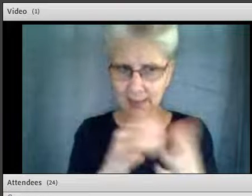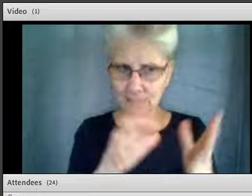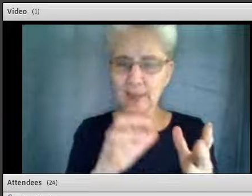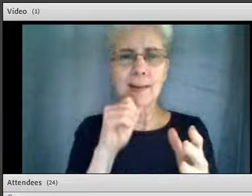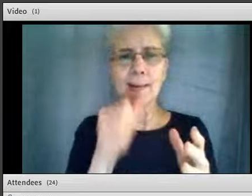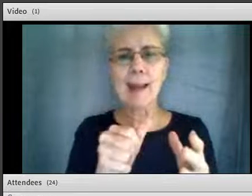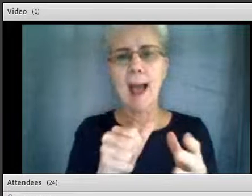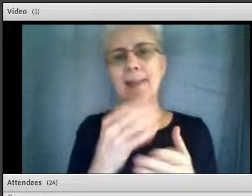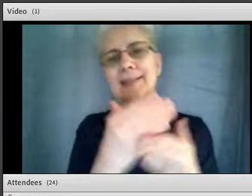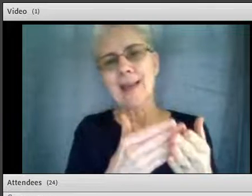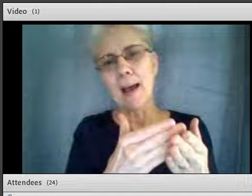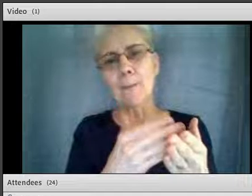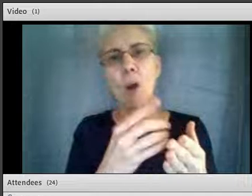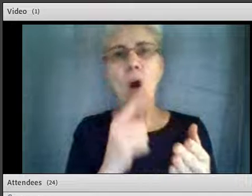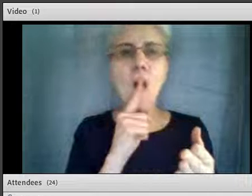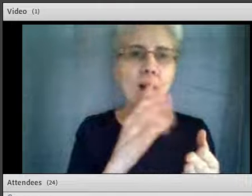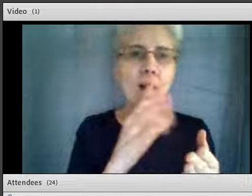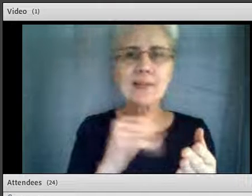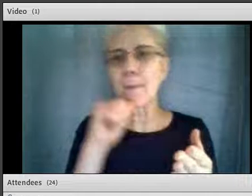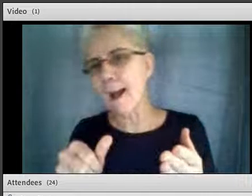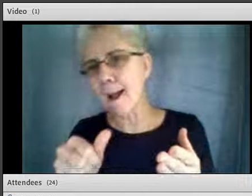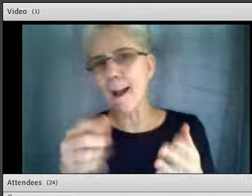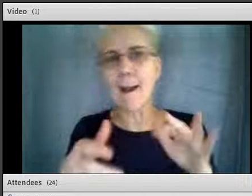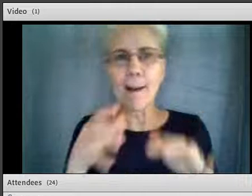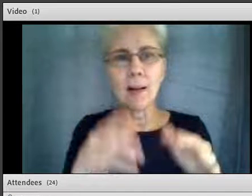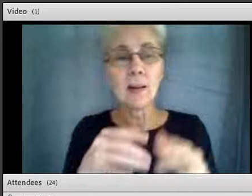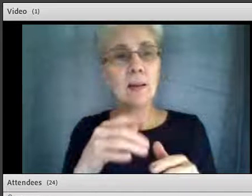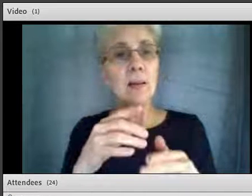sure it's whatever you decide, that it's consistent.